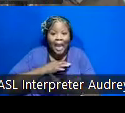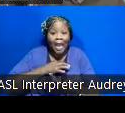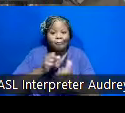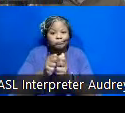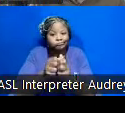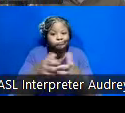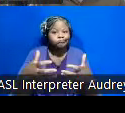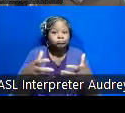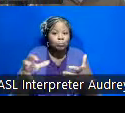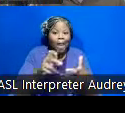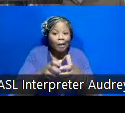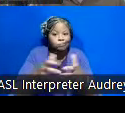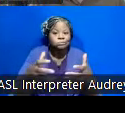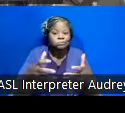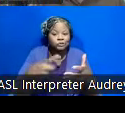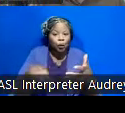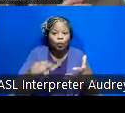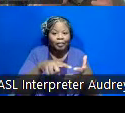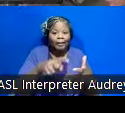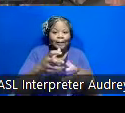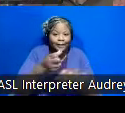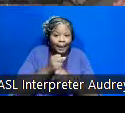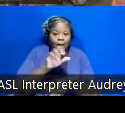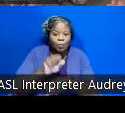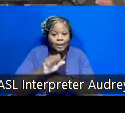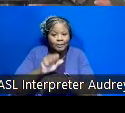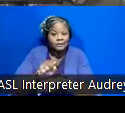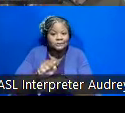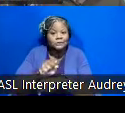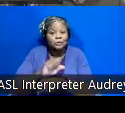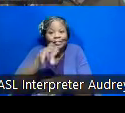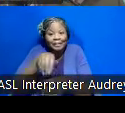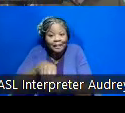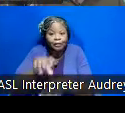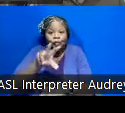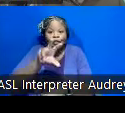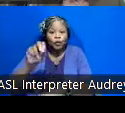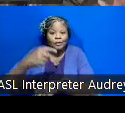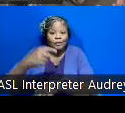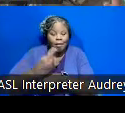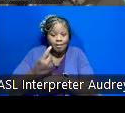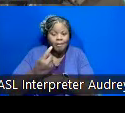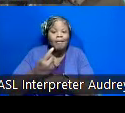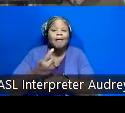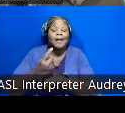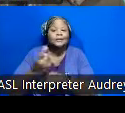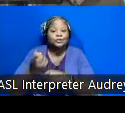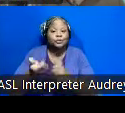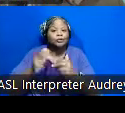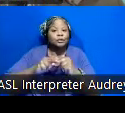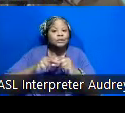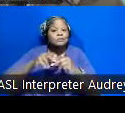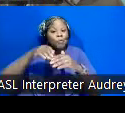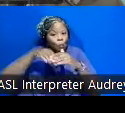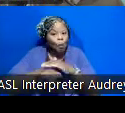so that their clients are able to get appointments, for example, within 30 days, to expand walk-in services so